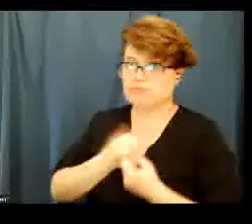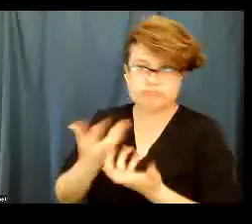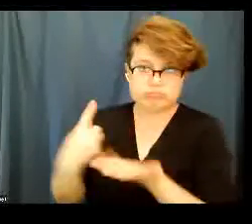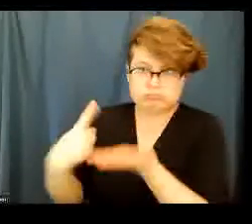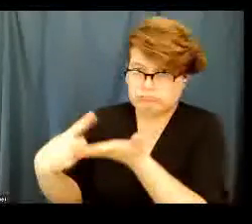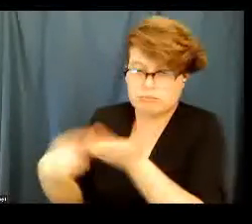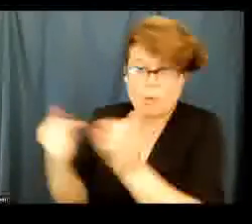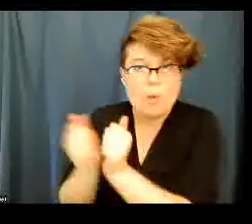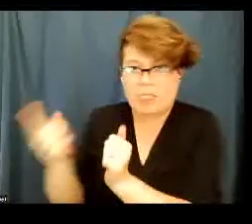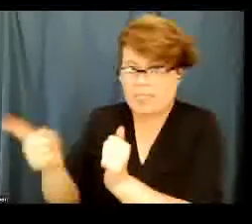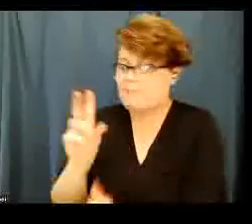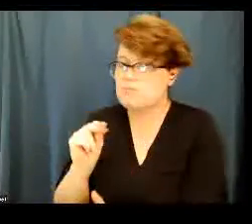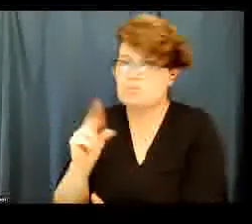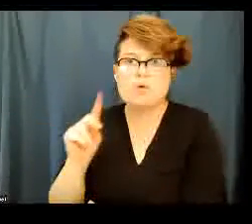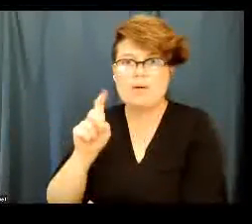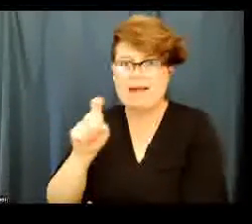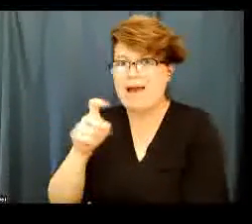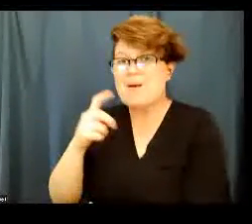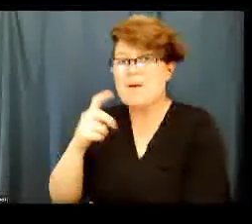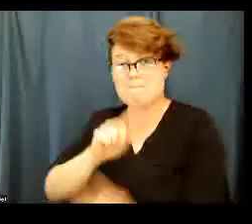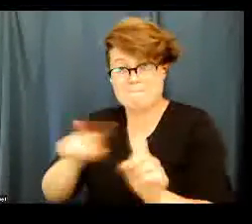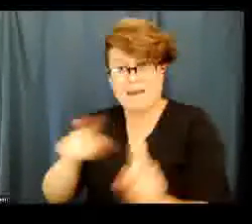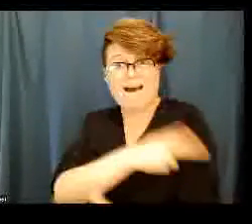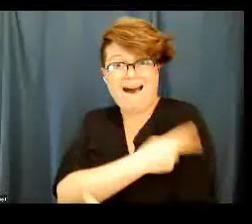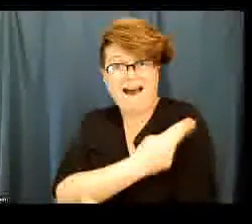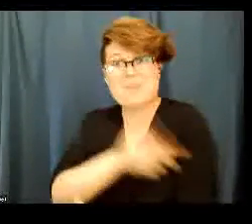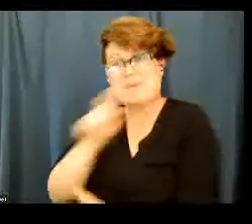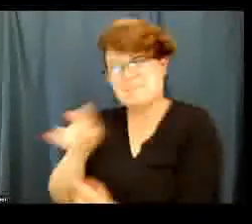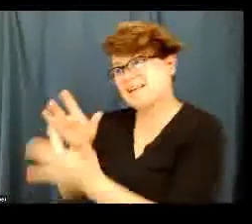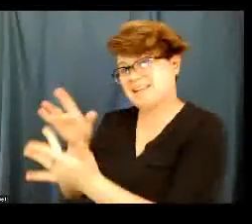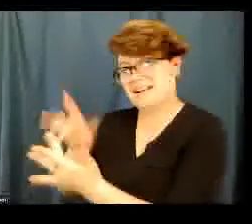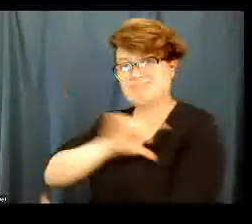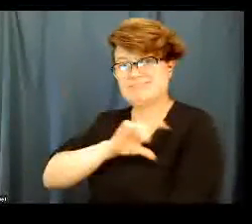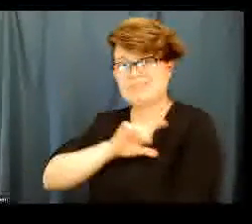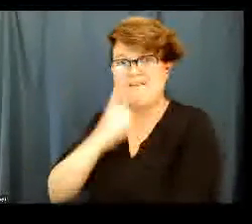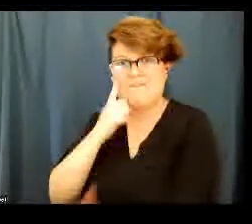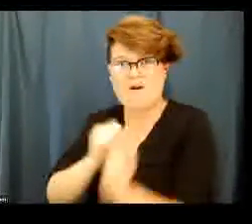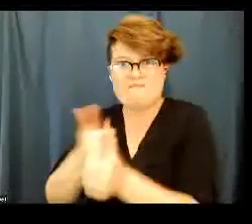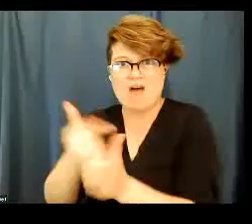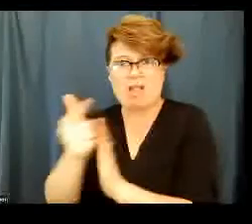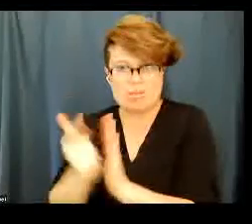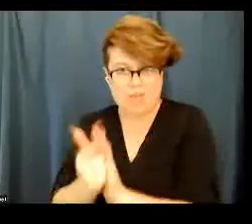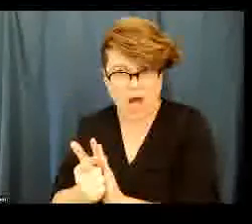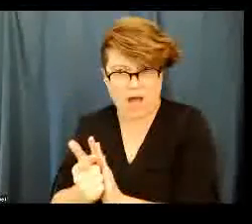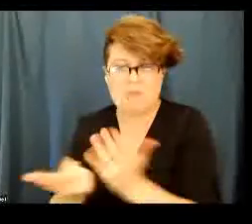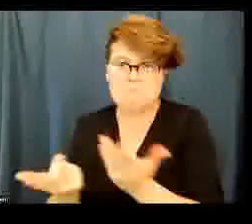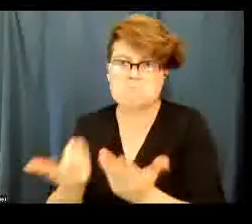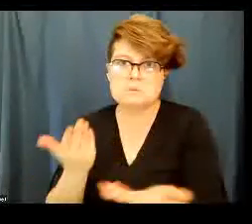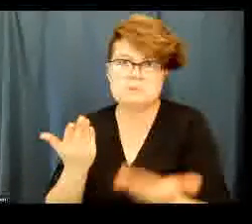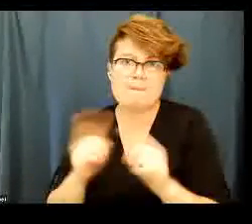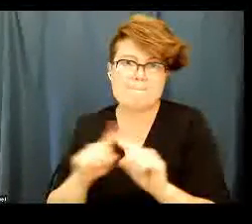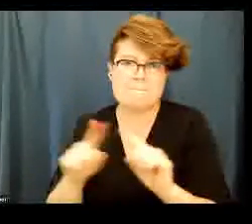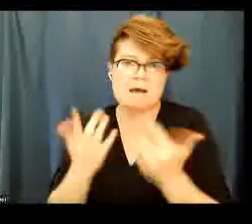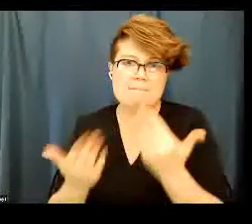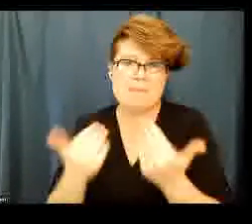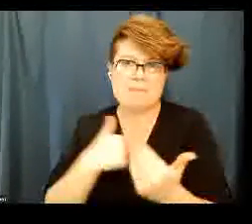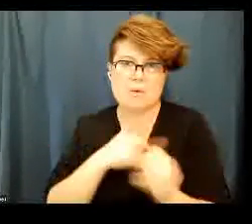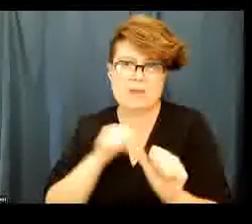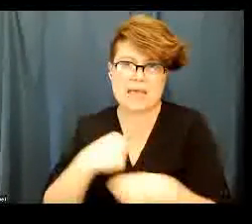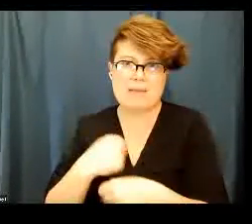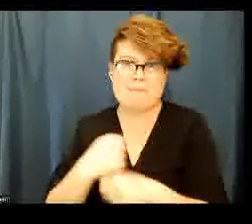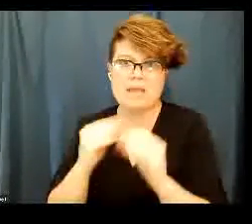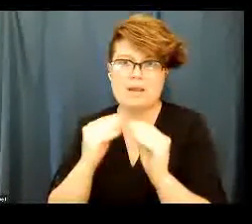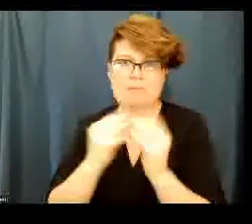to follow this law, right? All of that. But we might be able to make this a little bit more of a seamless